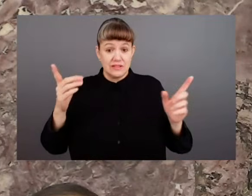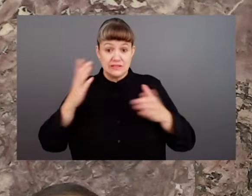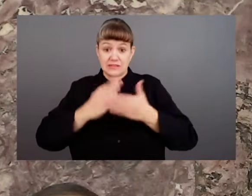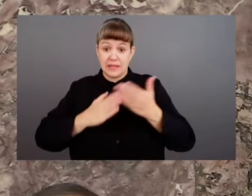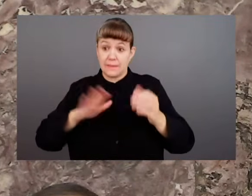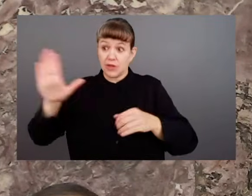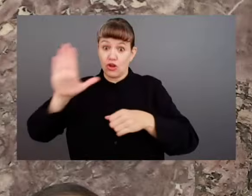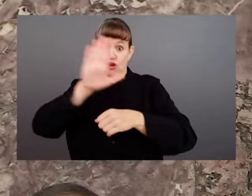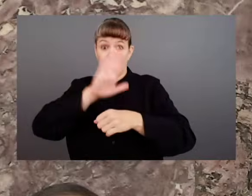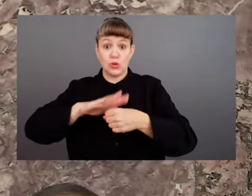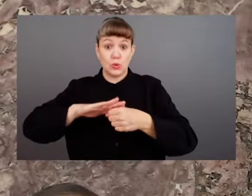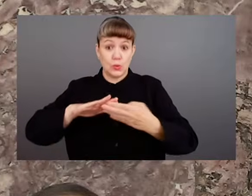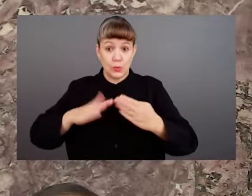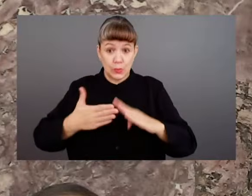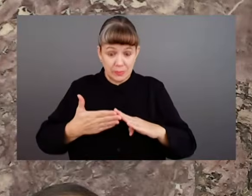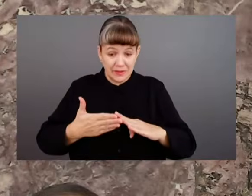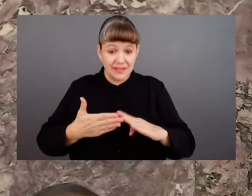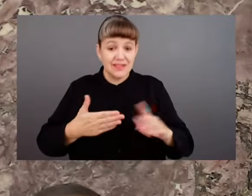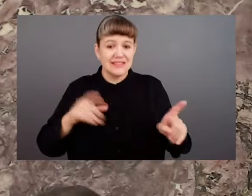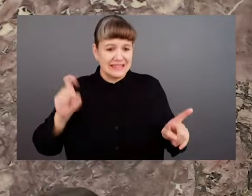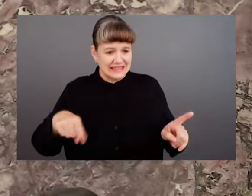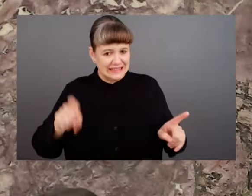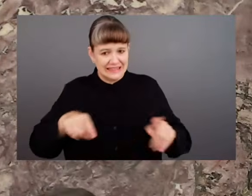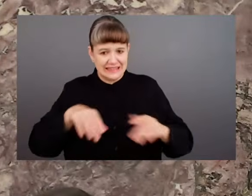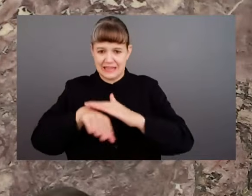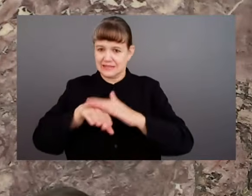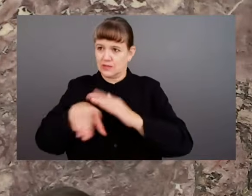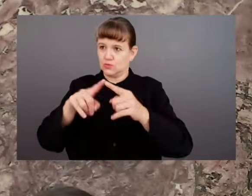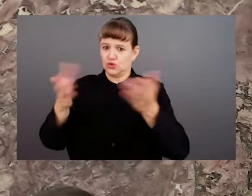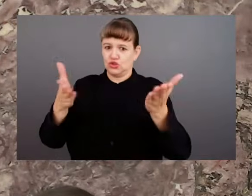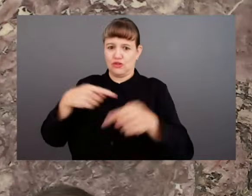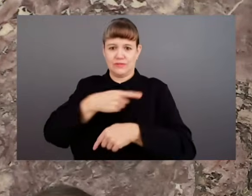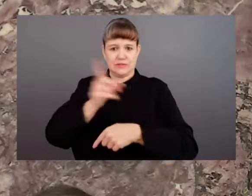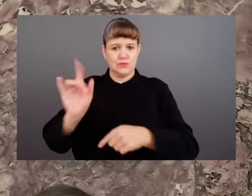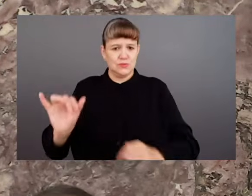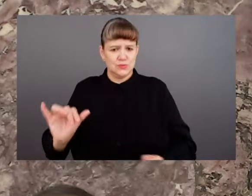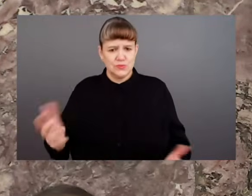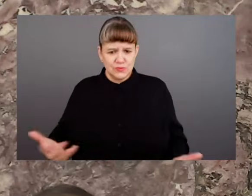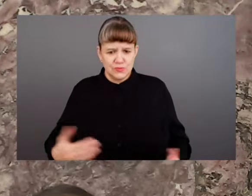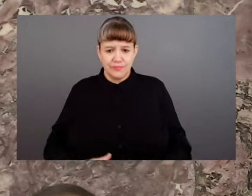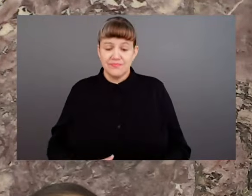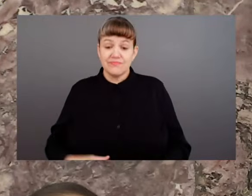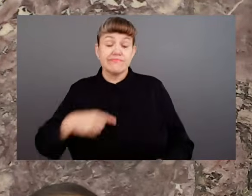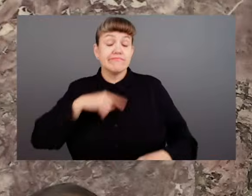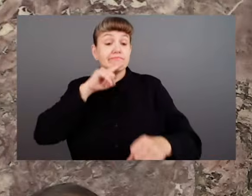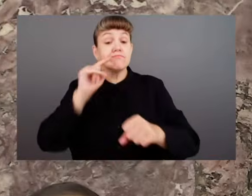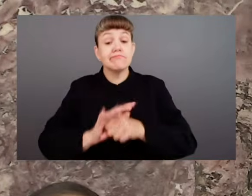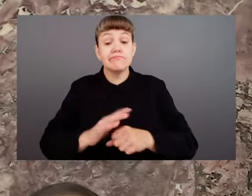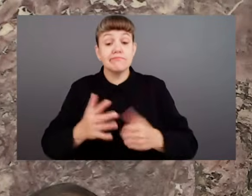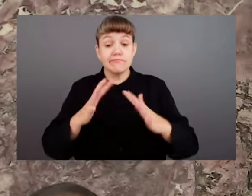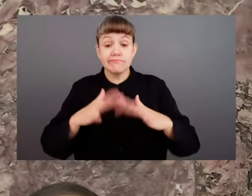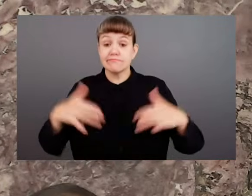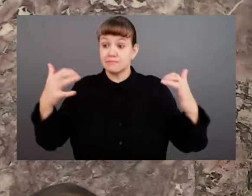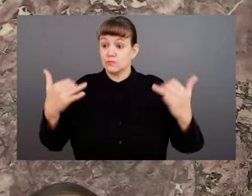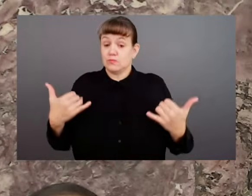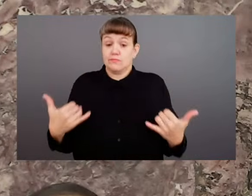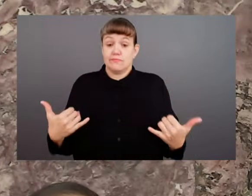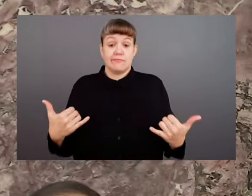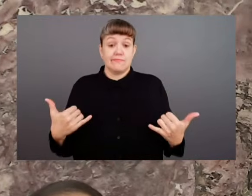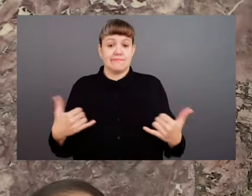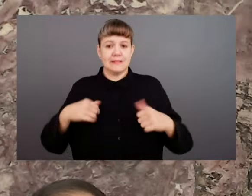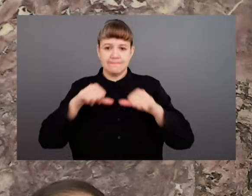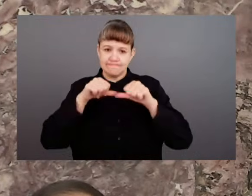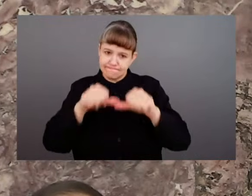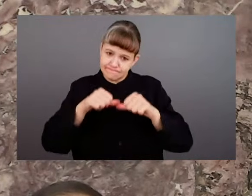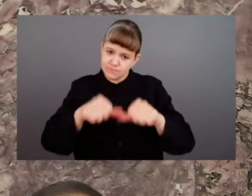those services too. So I can assure the member and this entire House that we remain committed to this work. We're going to continue to build out this system of care, and we are